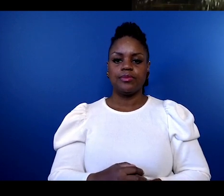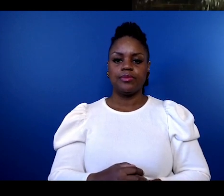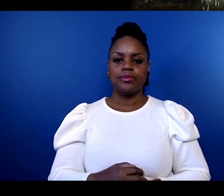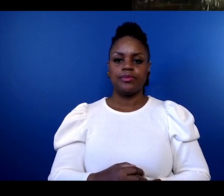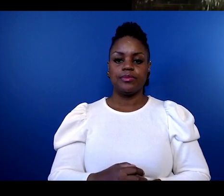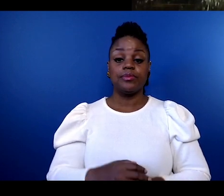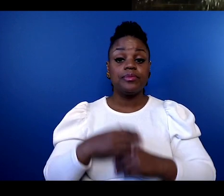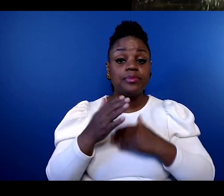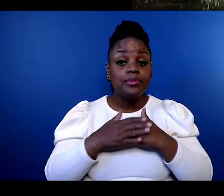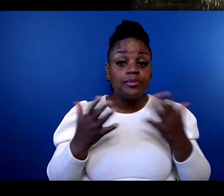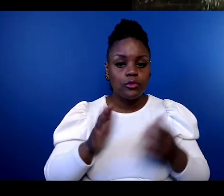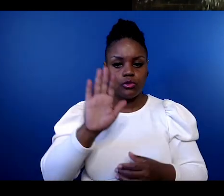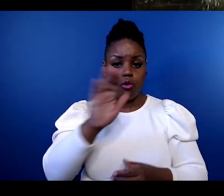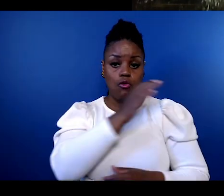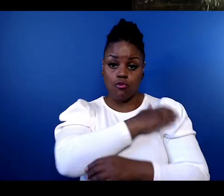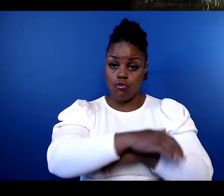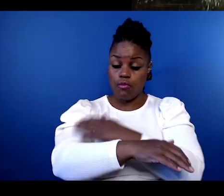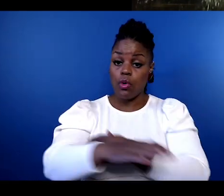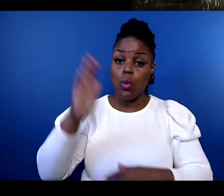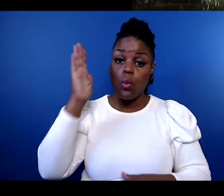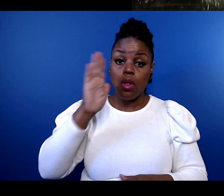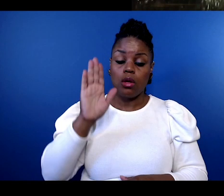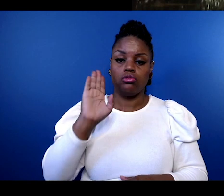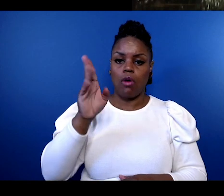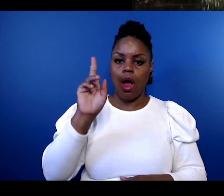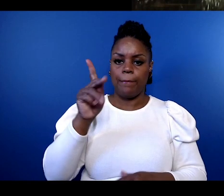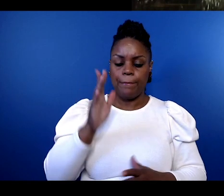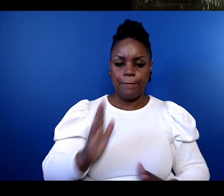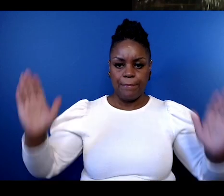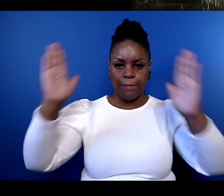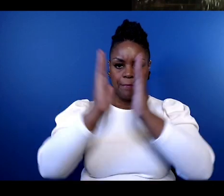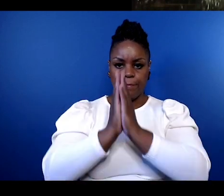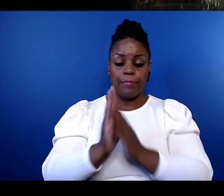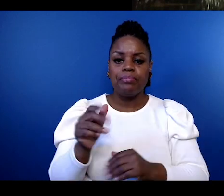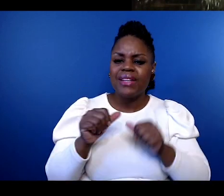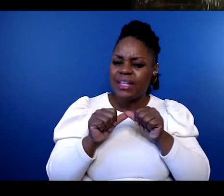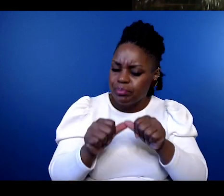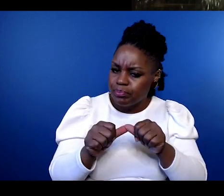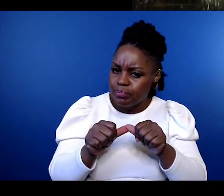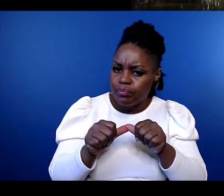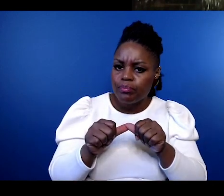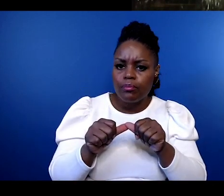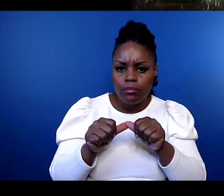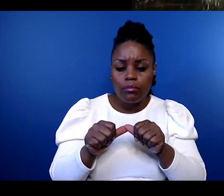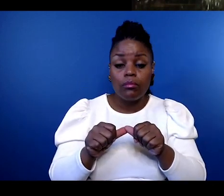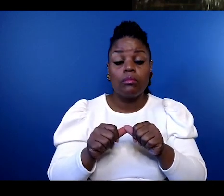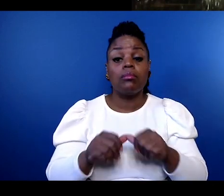Next, we're going to inhale the arms straight up. Keep them stretched up, palms apart.